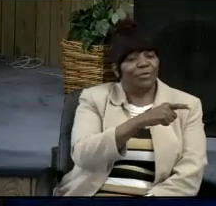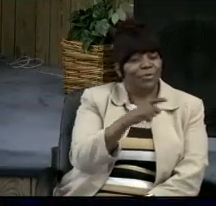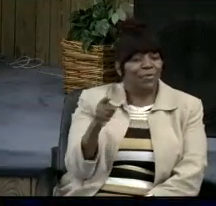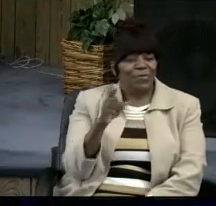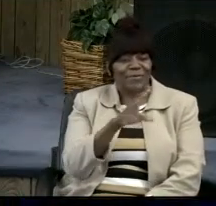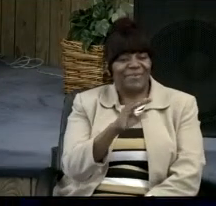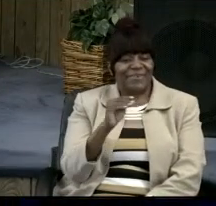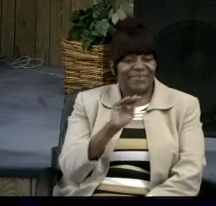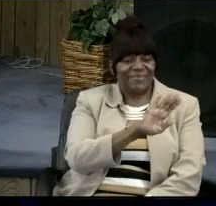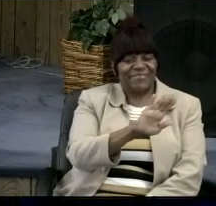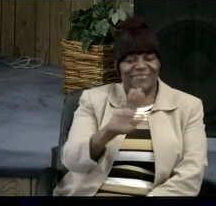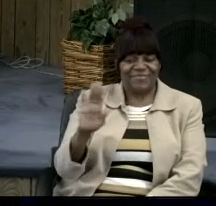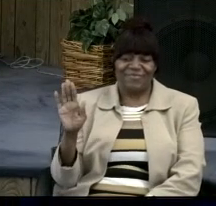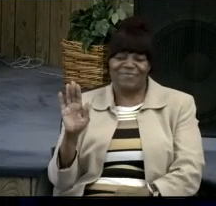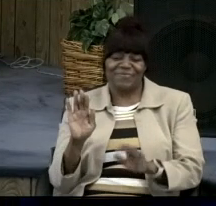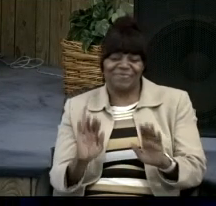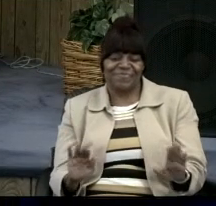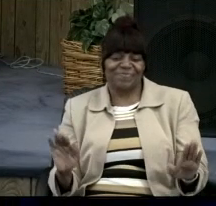children.